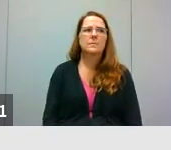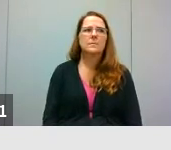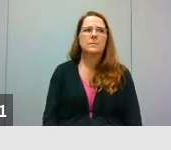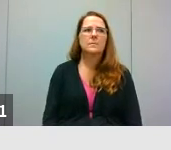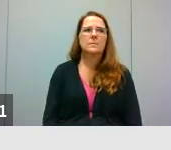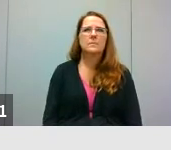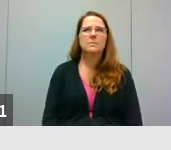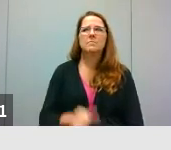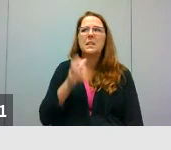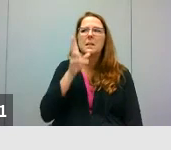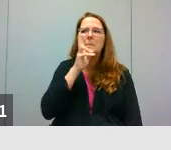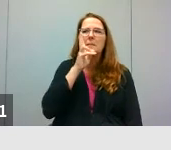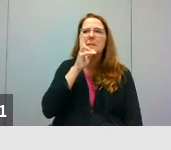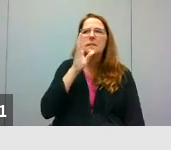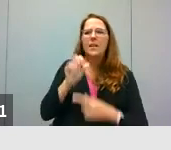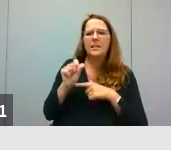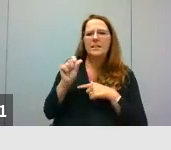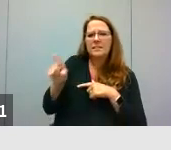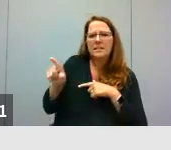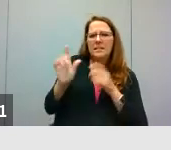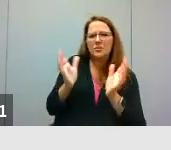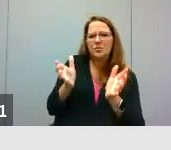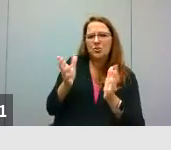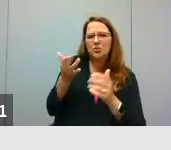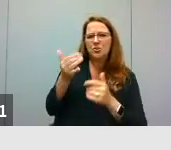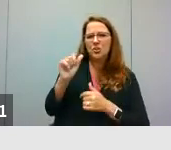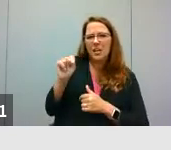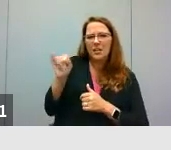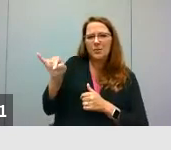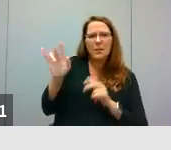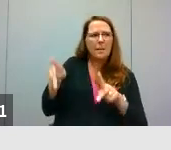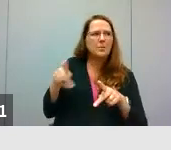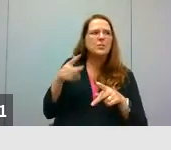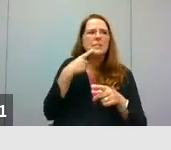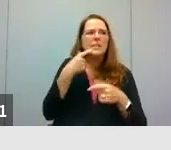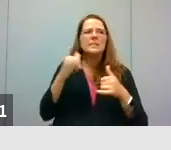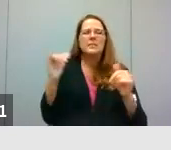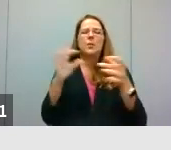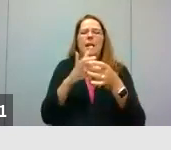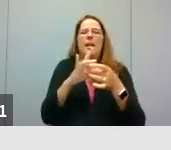Let me see if I can send, can you send a chat? No, it says still connecting.